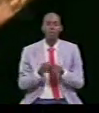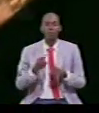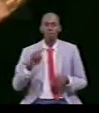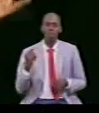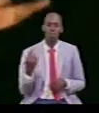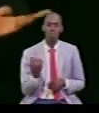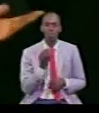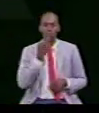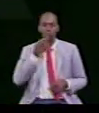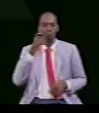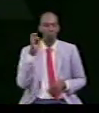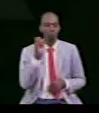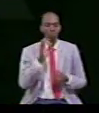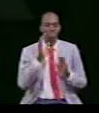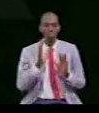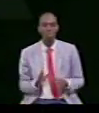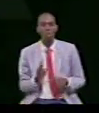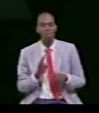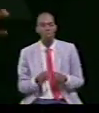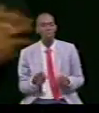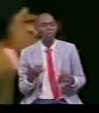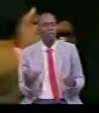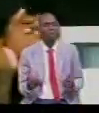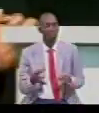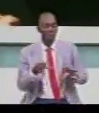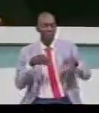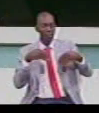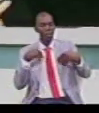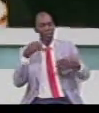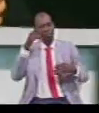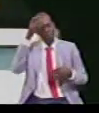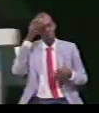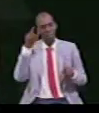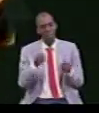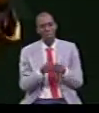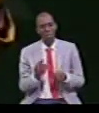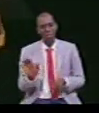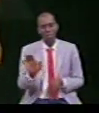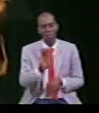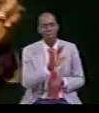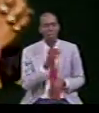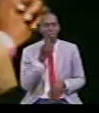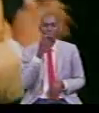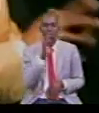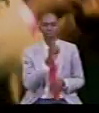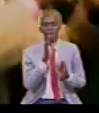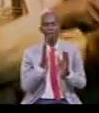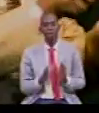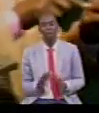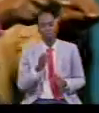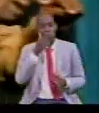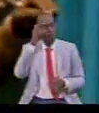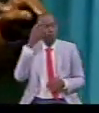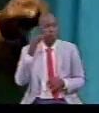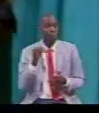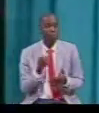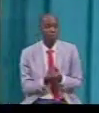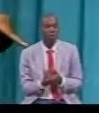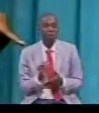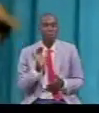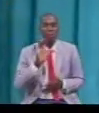Satan as their commander. Because of that, their nature,